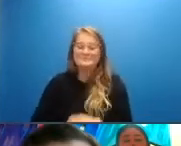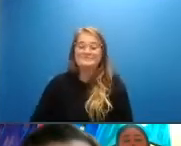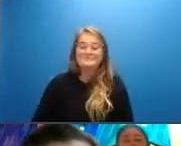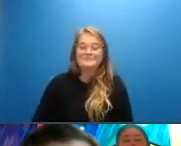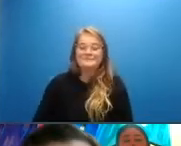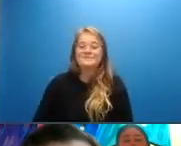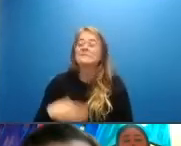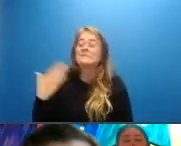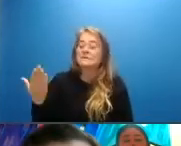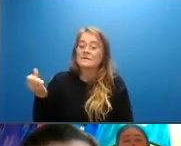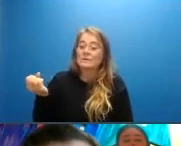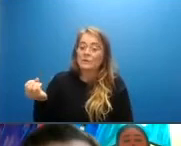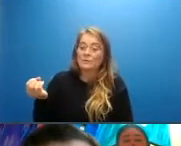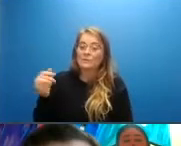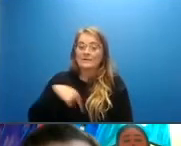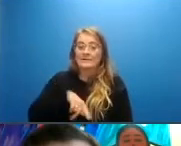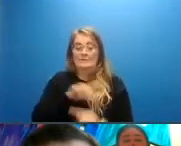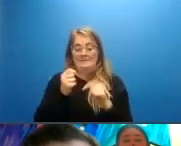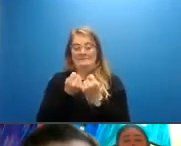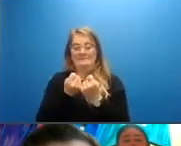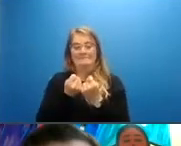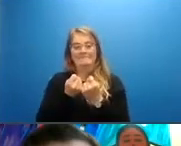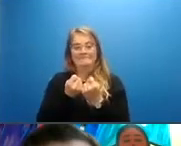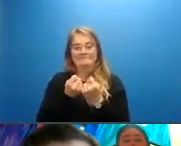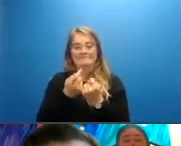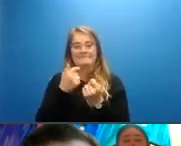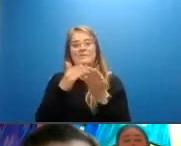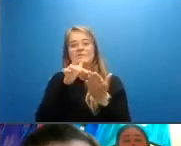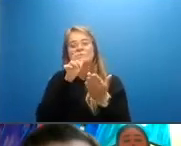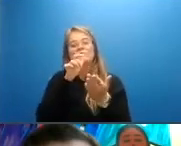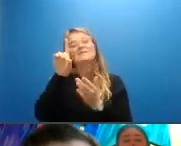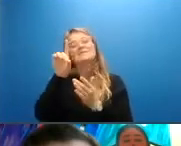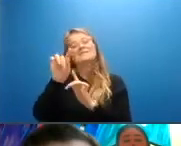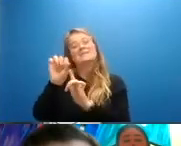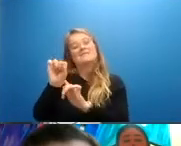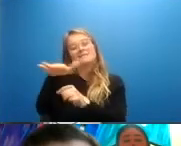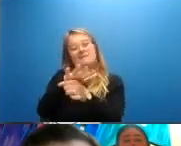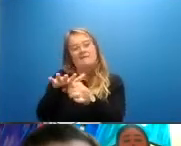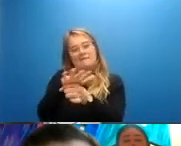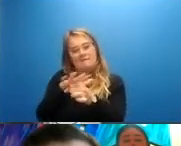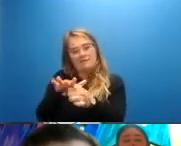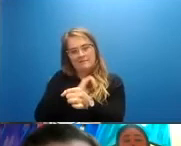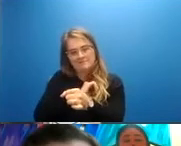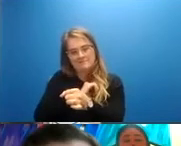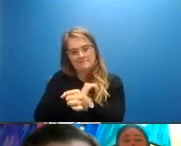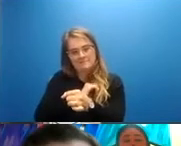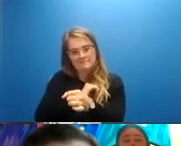Yeah. So that's our team. We serve folks within the downtown east side, but we're